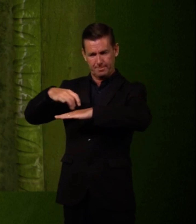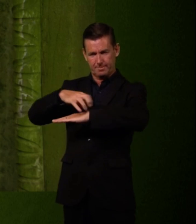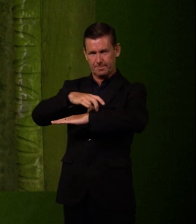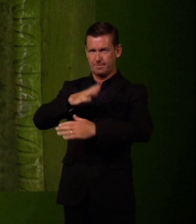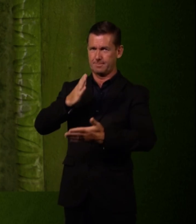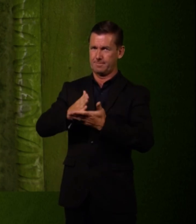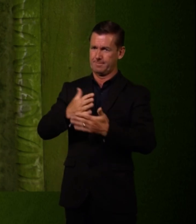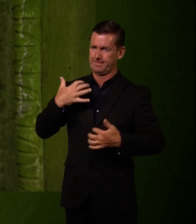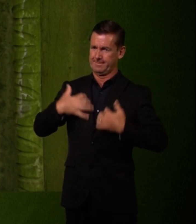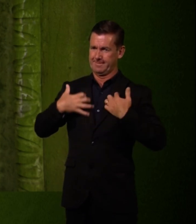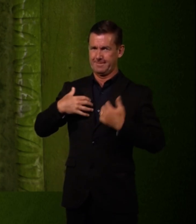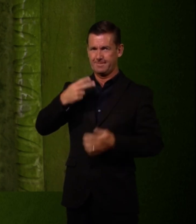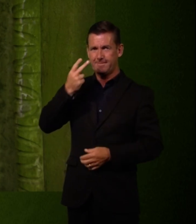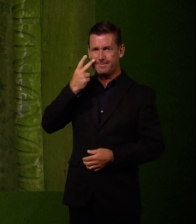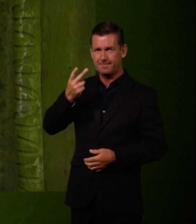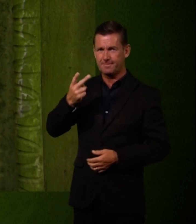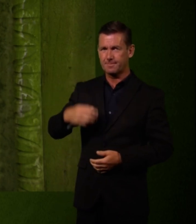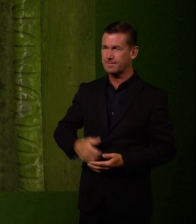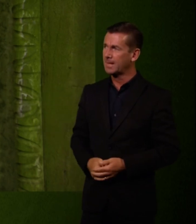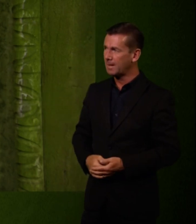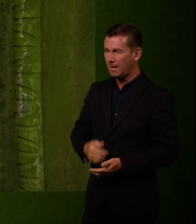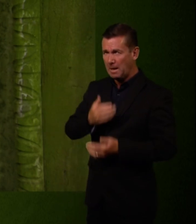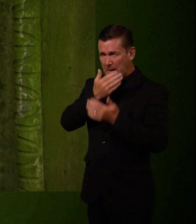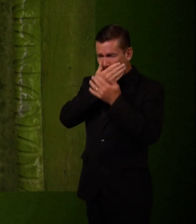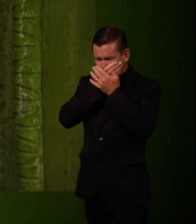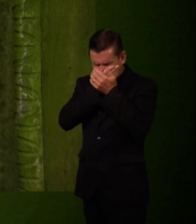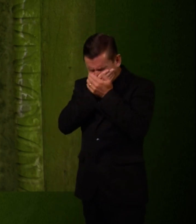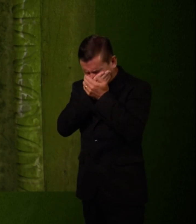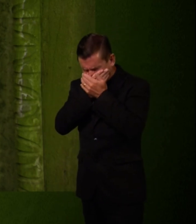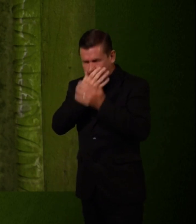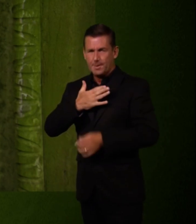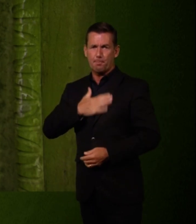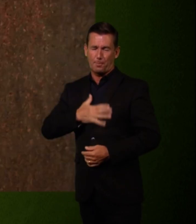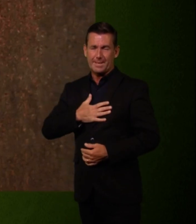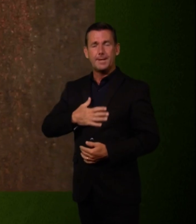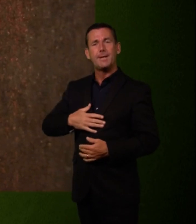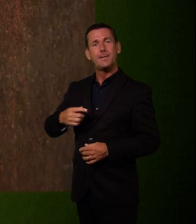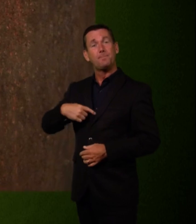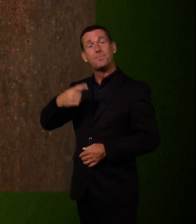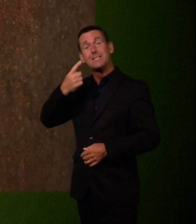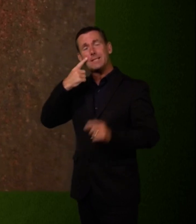particularly keen to see. It's a cave spider, Meta bornetti.